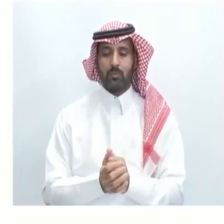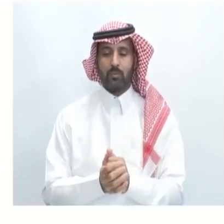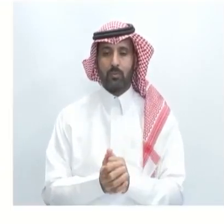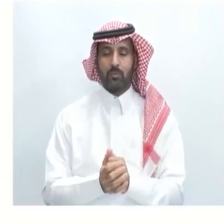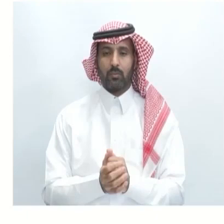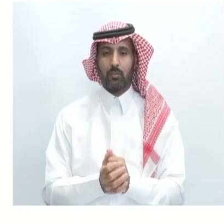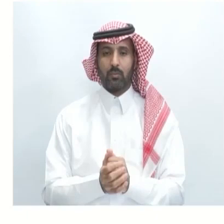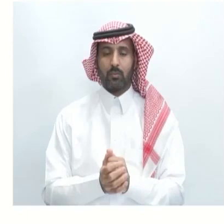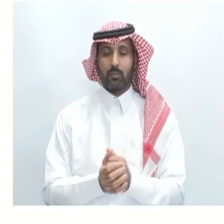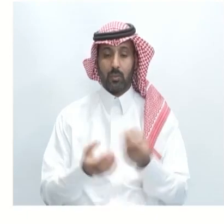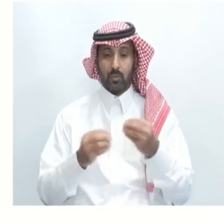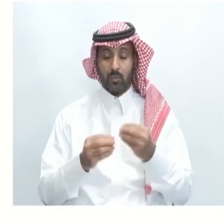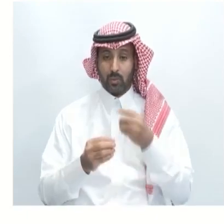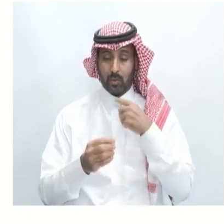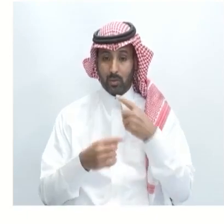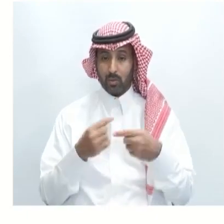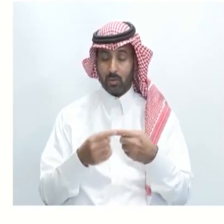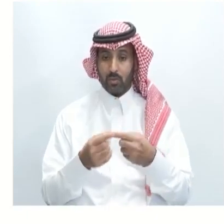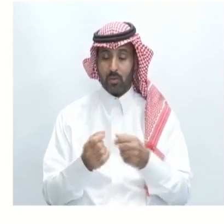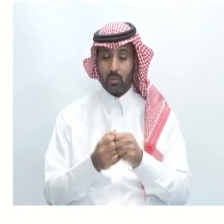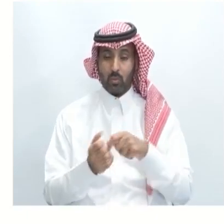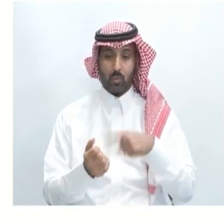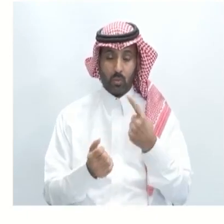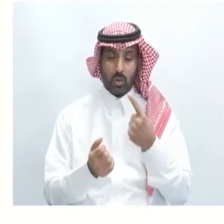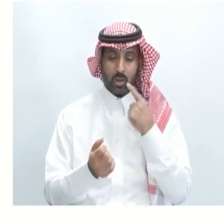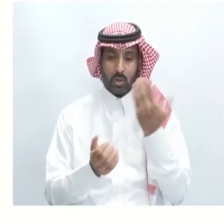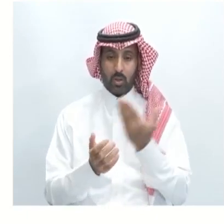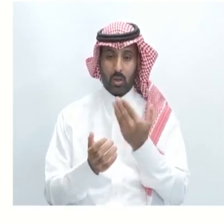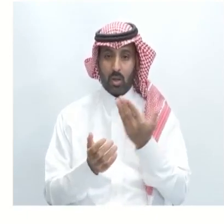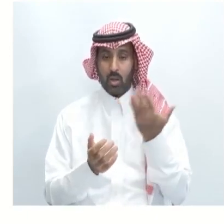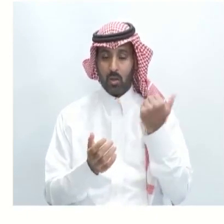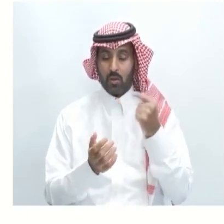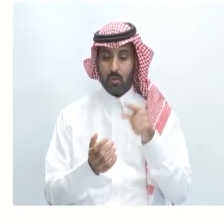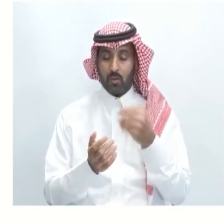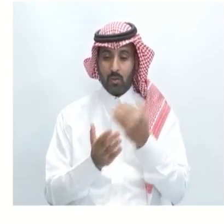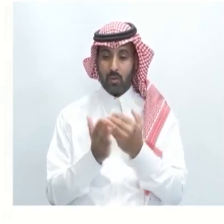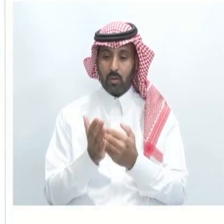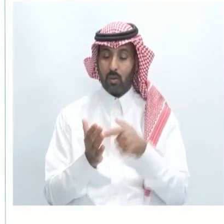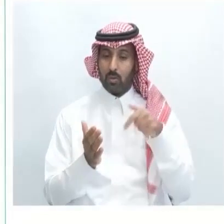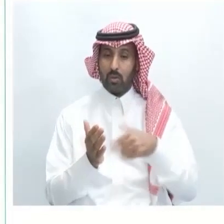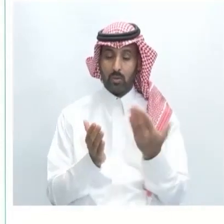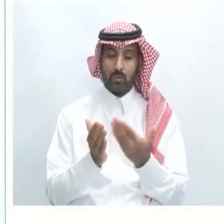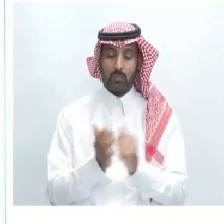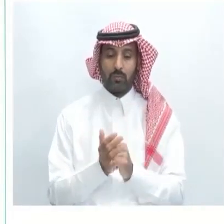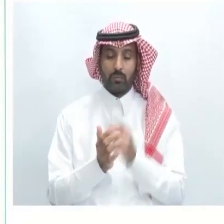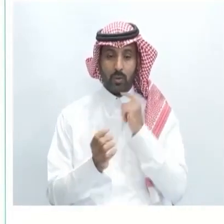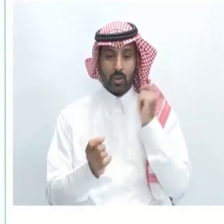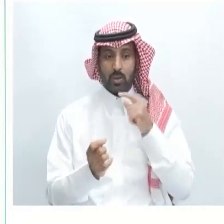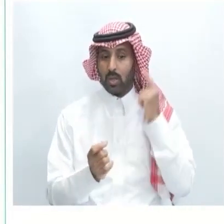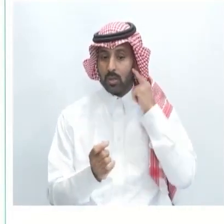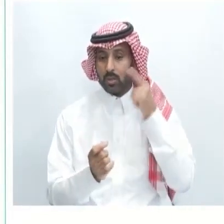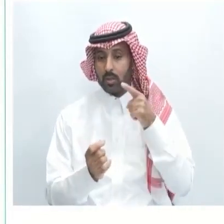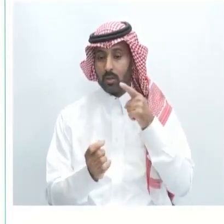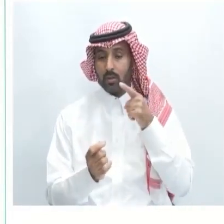the enrichments, which means we'll be taking one lesson from our curriculum to study today. Of course, it's the listening